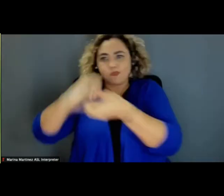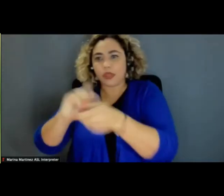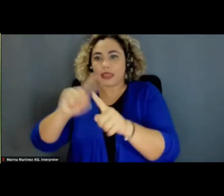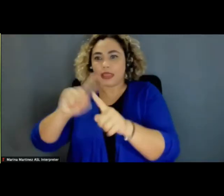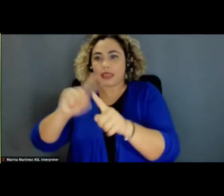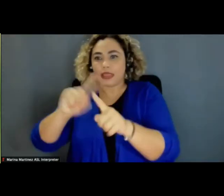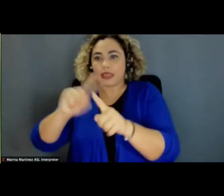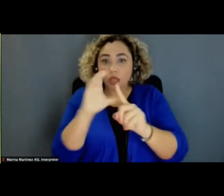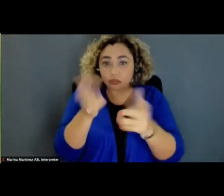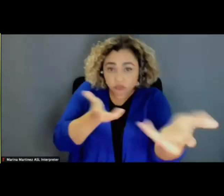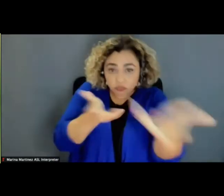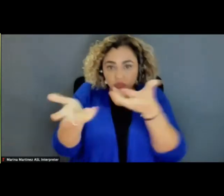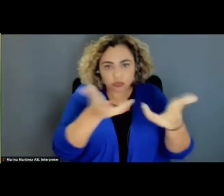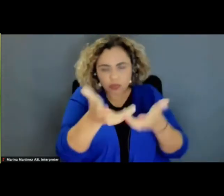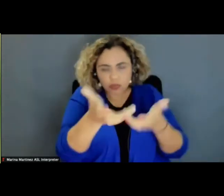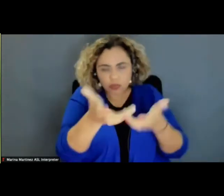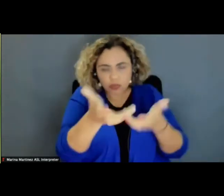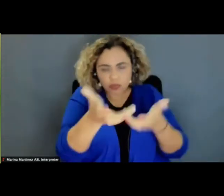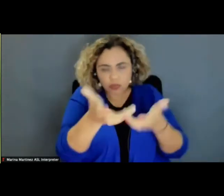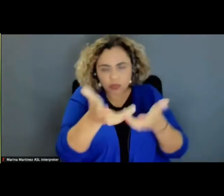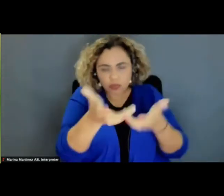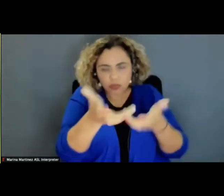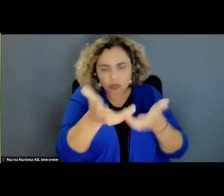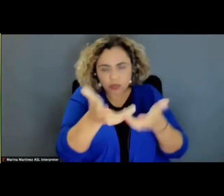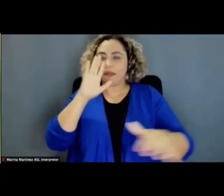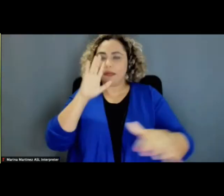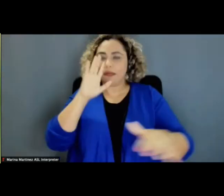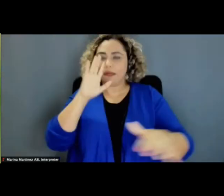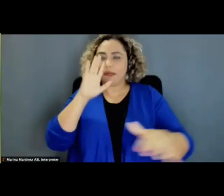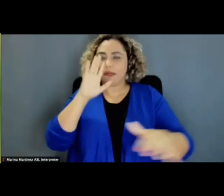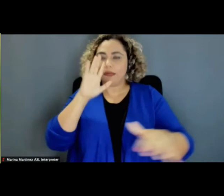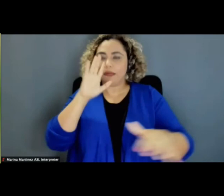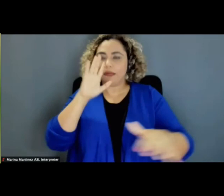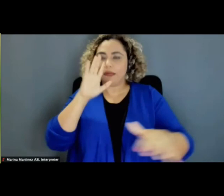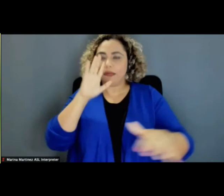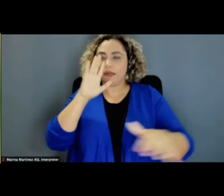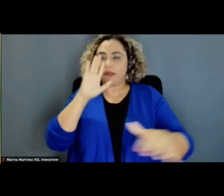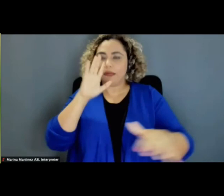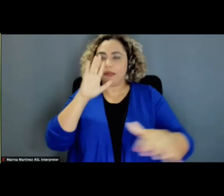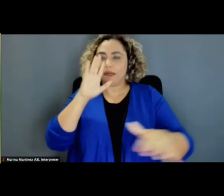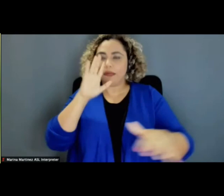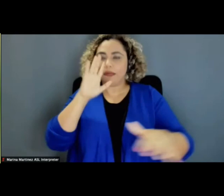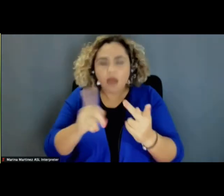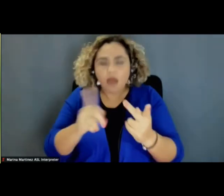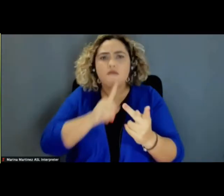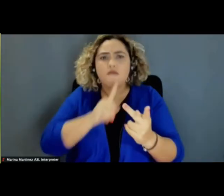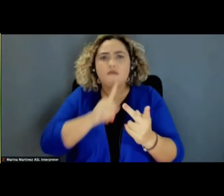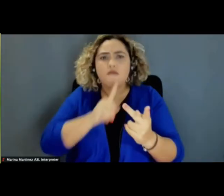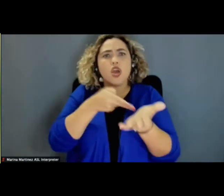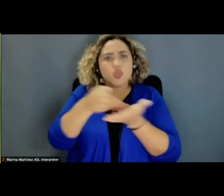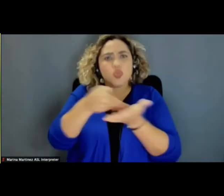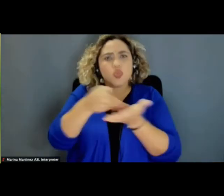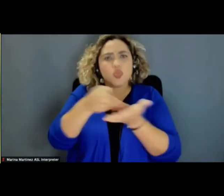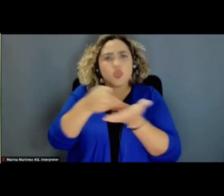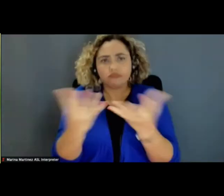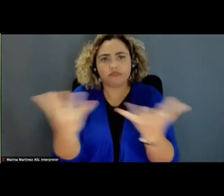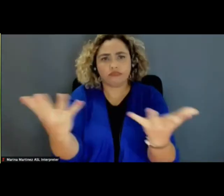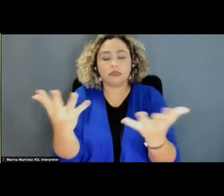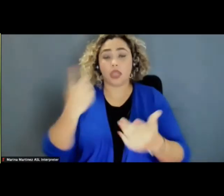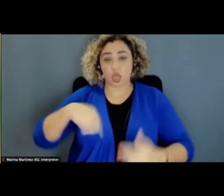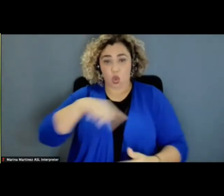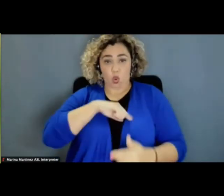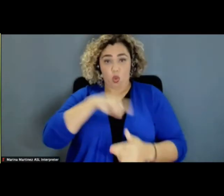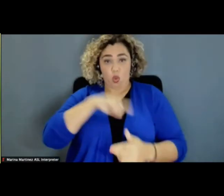by acknowledging what has been buried, by honoring the truth. The Clarice Smith Performing Arts Center and the University